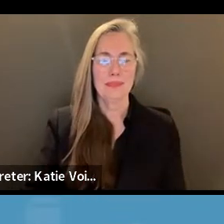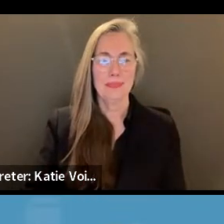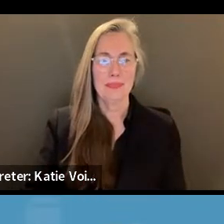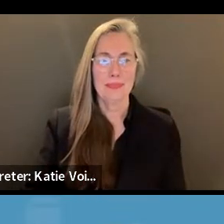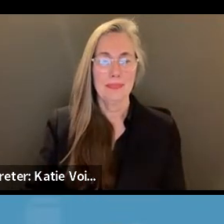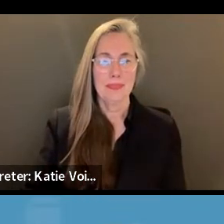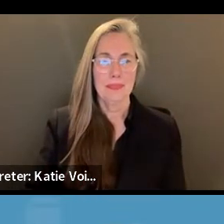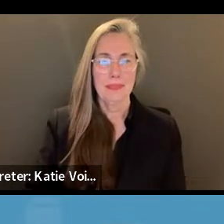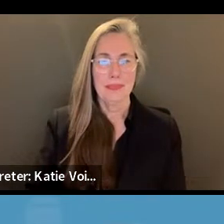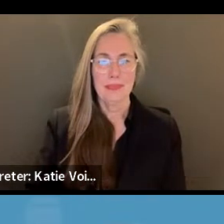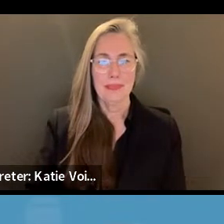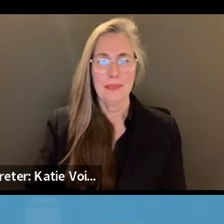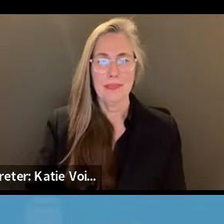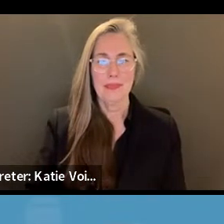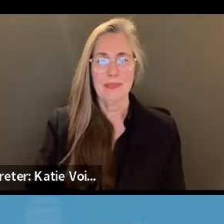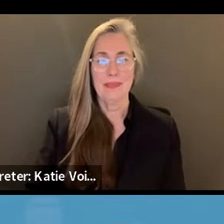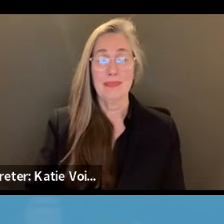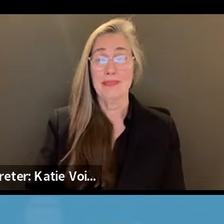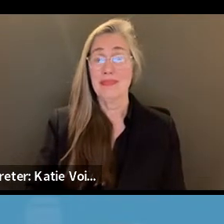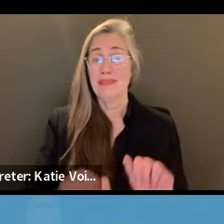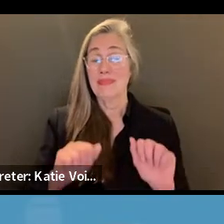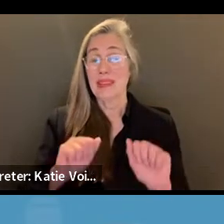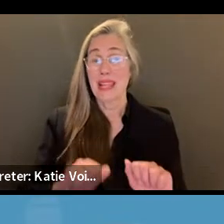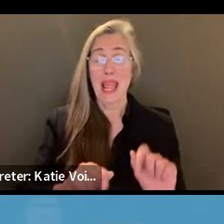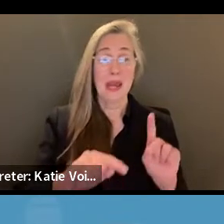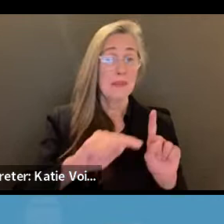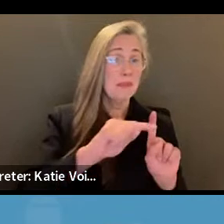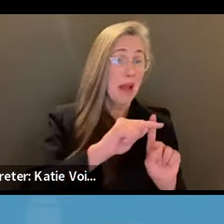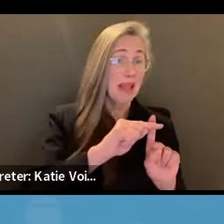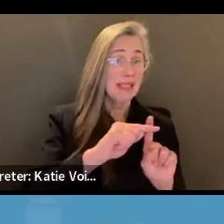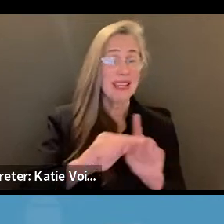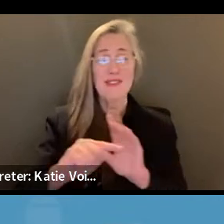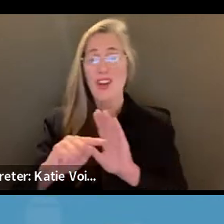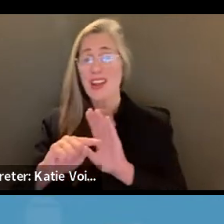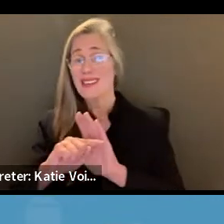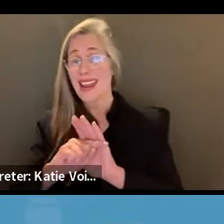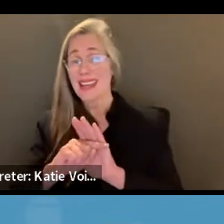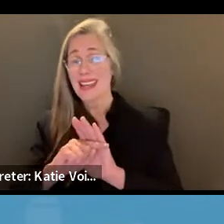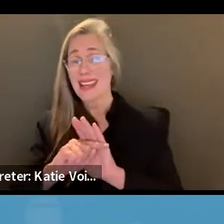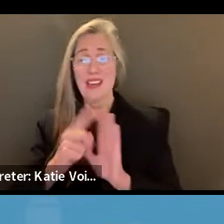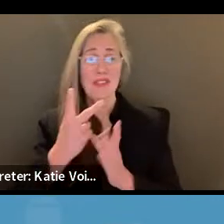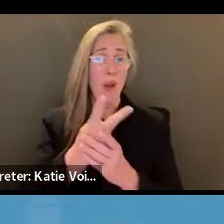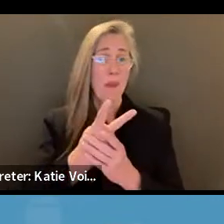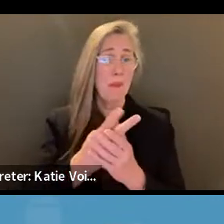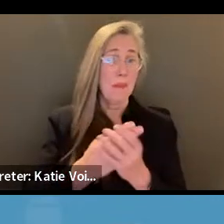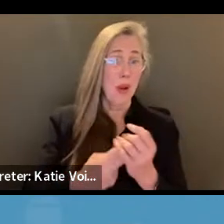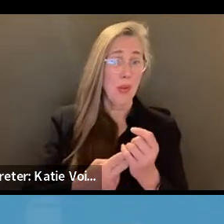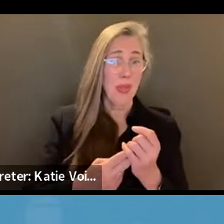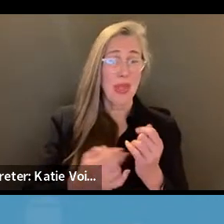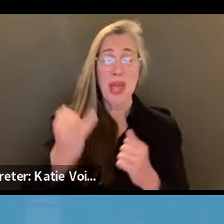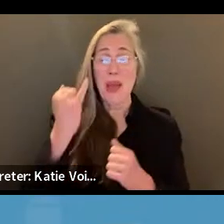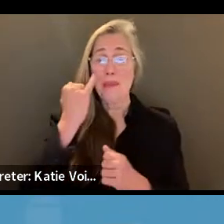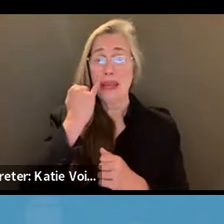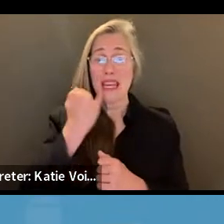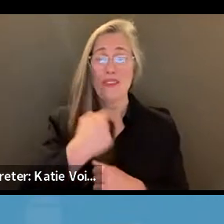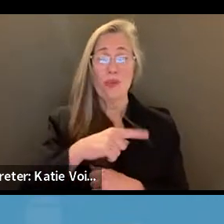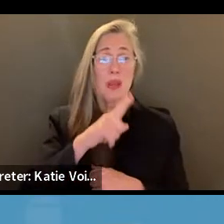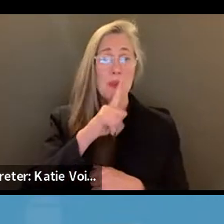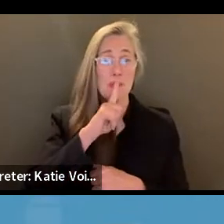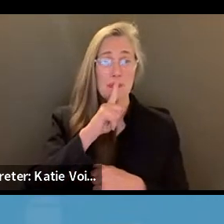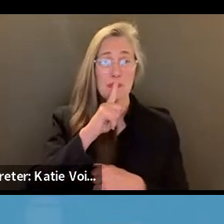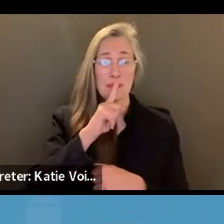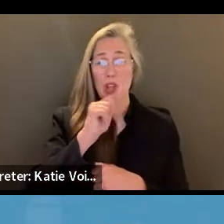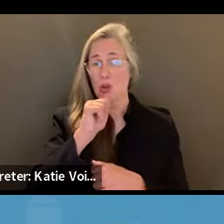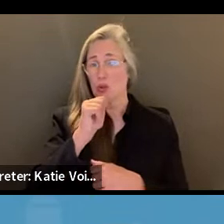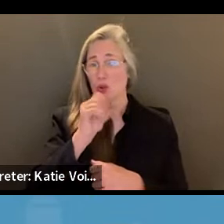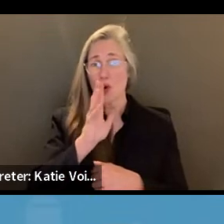could be positive, could be negative, but if we don't talk about it, it's not going to get better. The